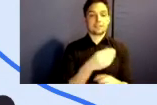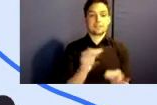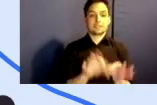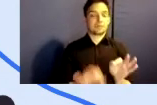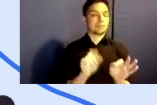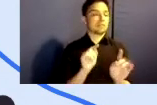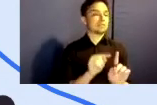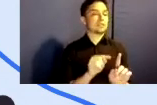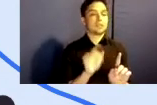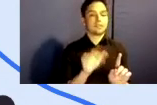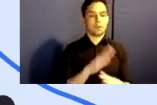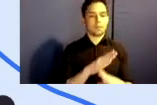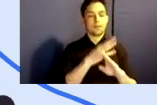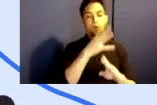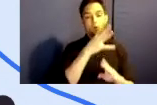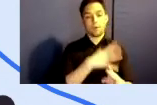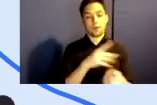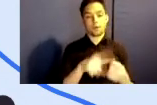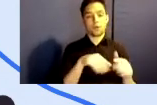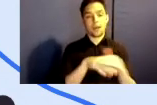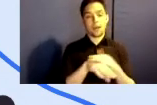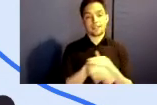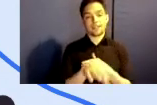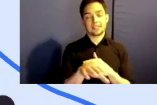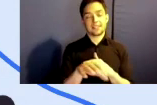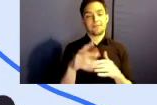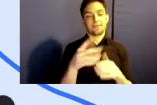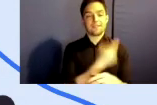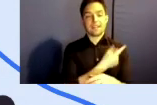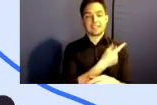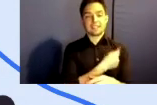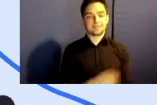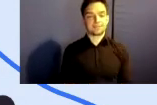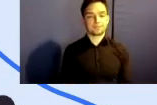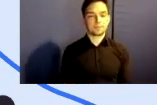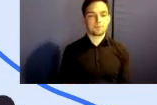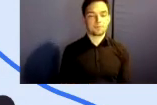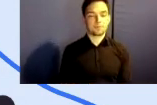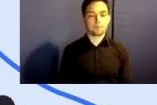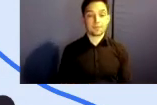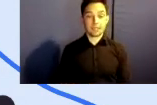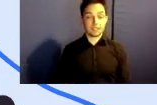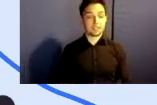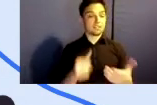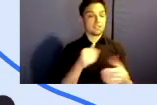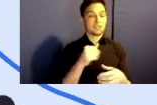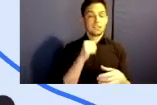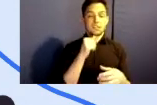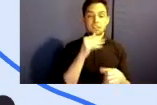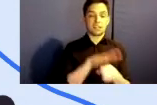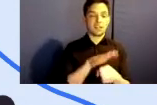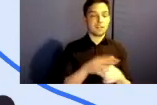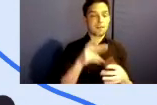also prevent women to accessing from vaccinations. And also simply lack of prioritization of